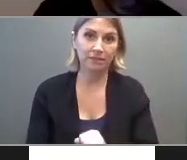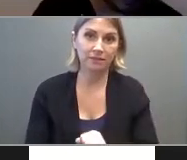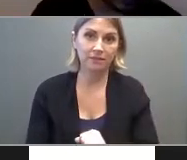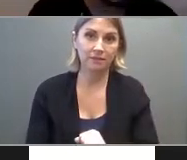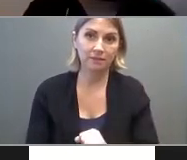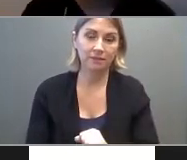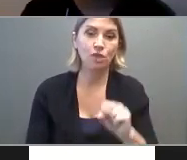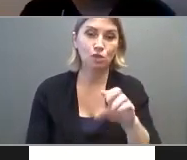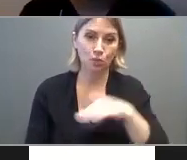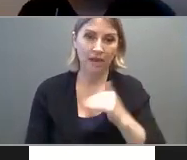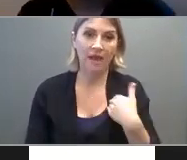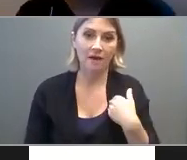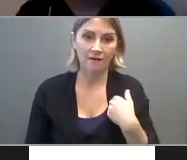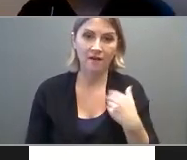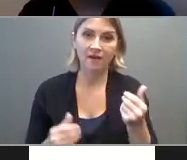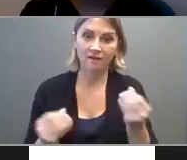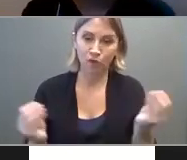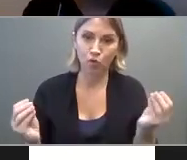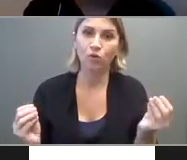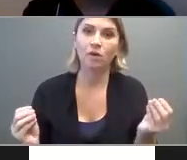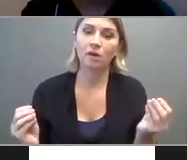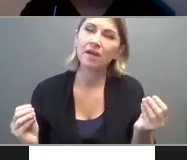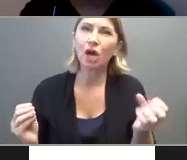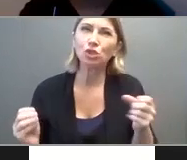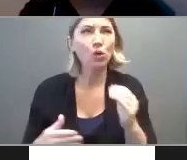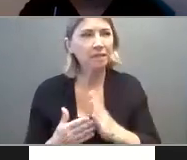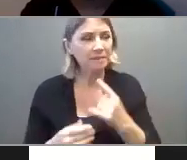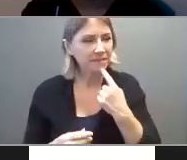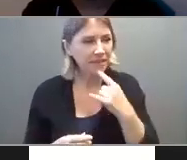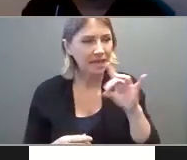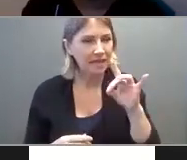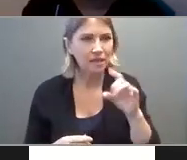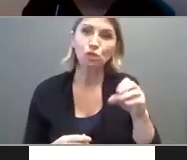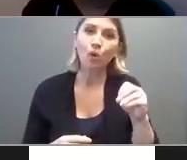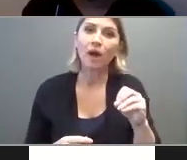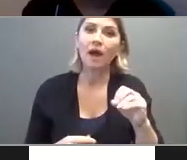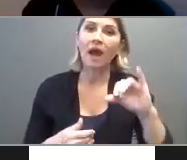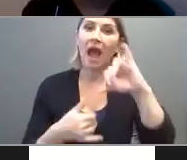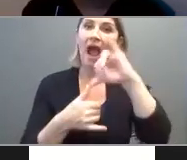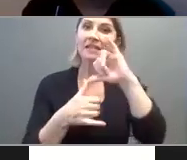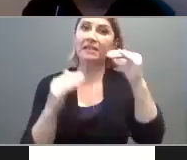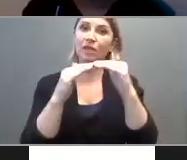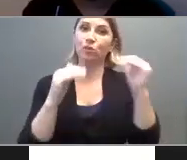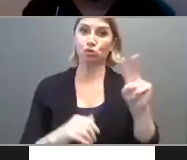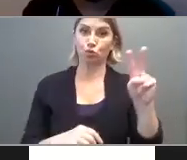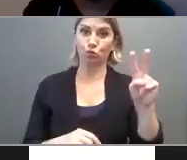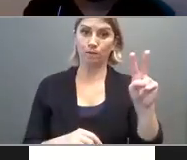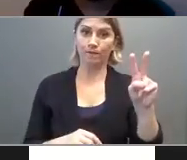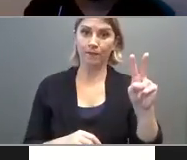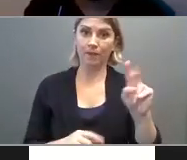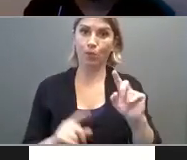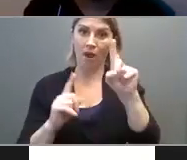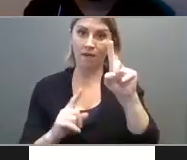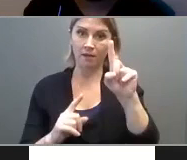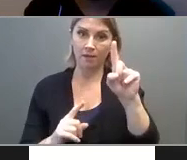So we have a few 2 to the power of h. So let's go with height equals to 2. So if we have height equals to 2, we have 1 here